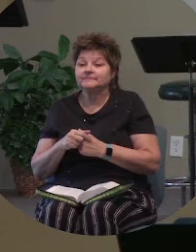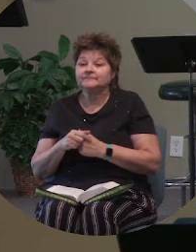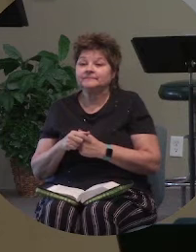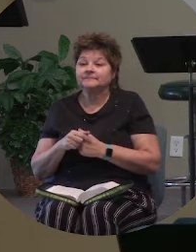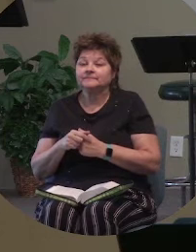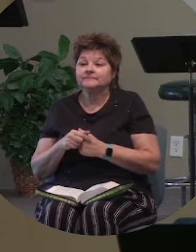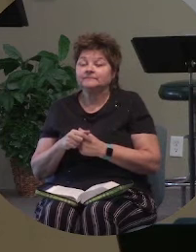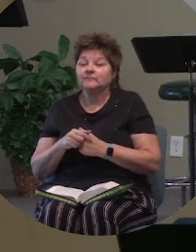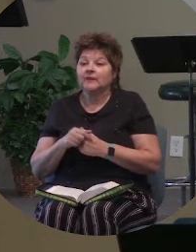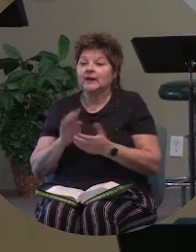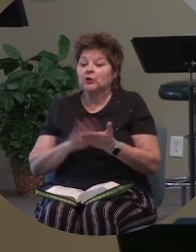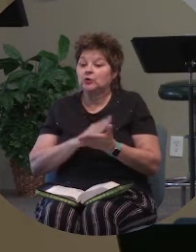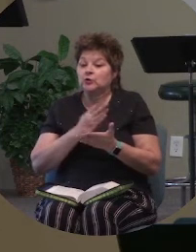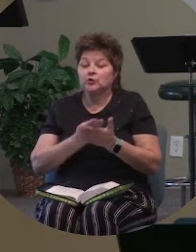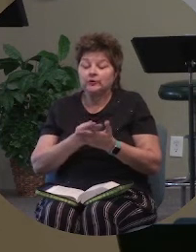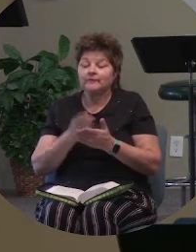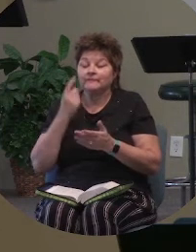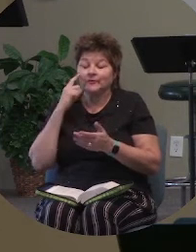I'd cook for you.